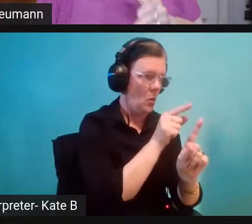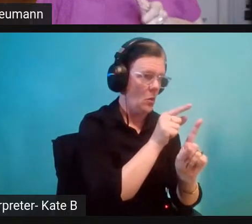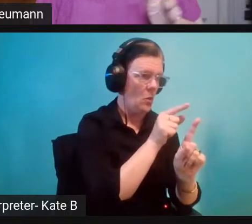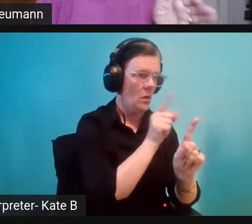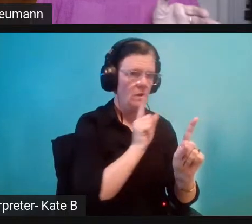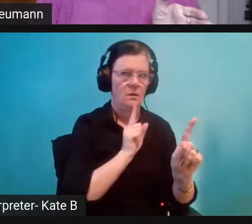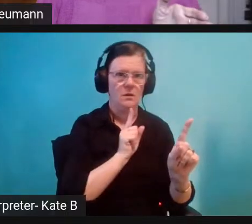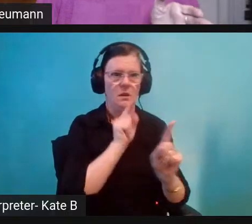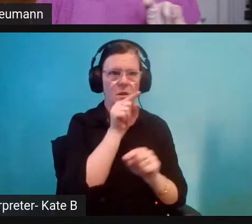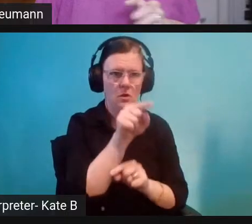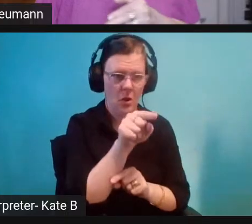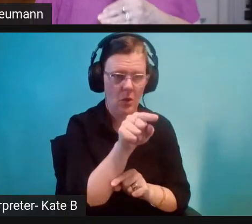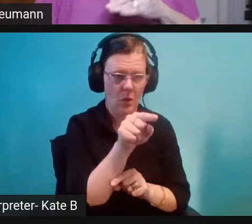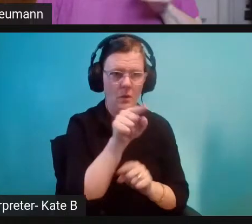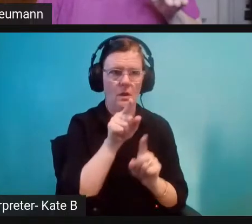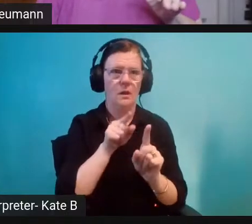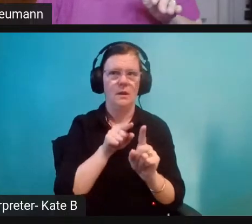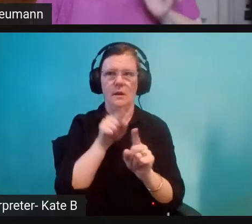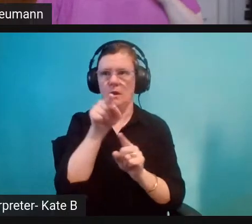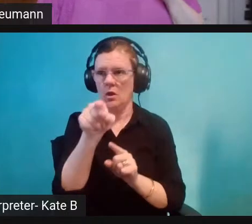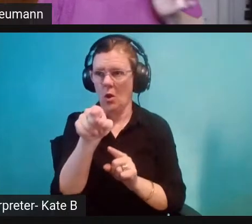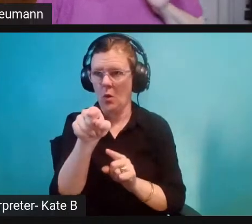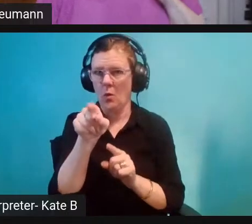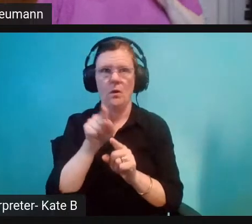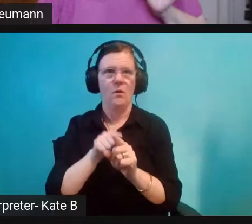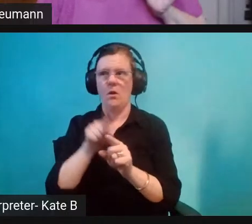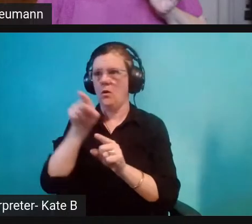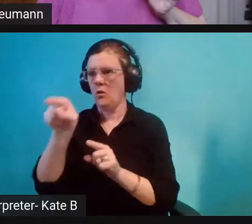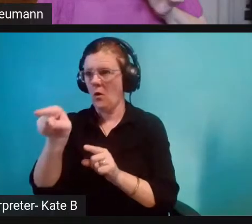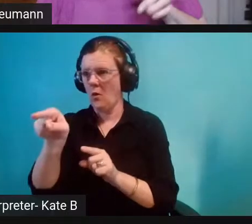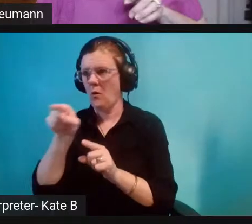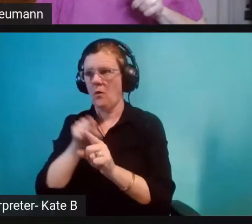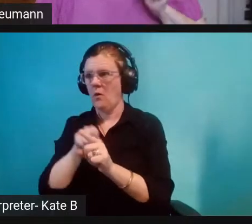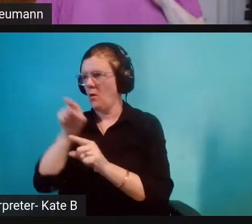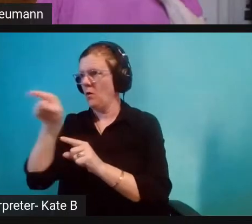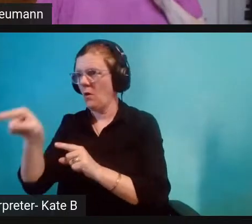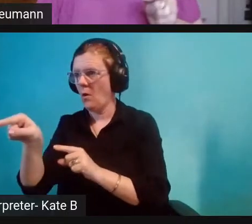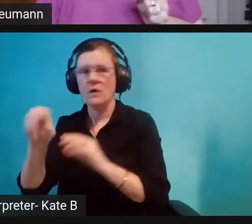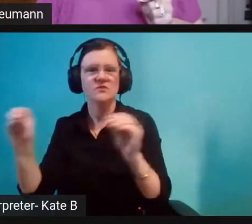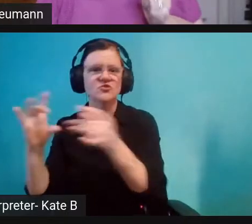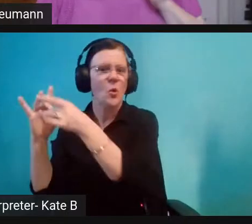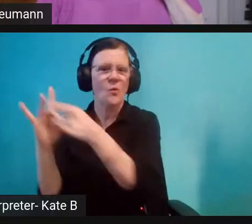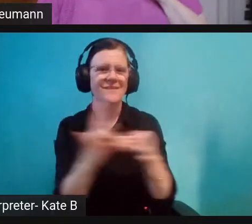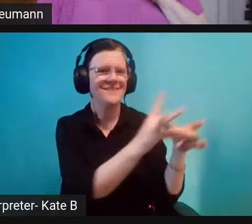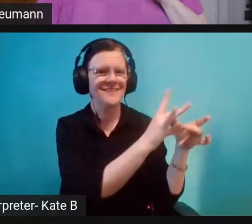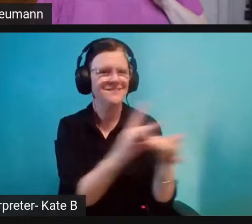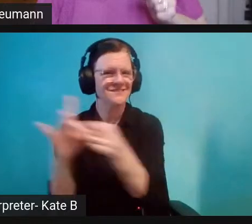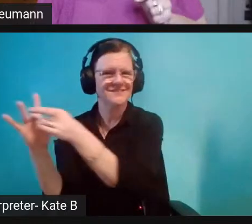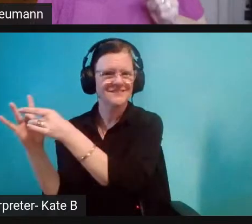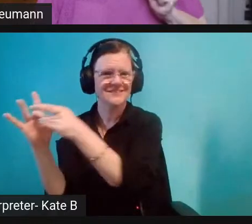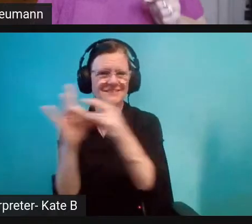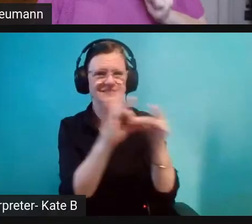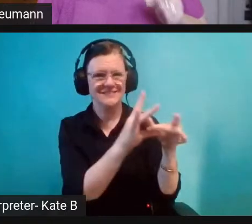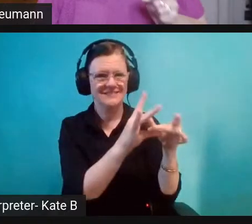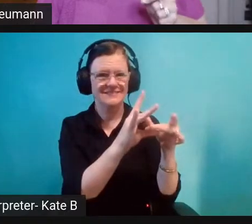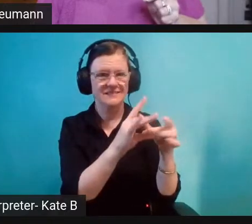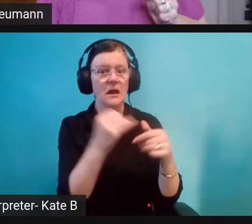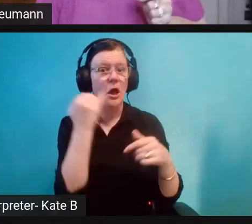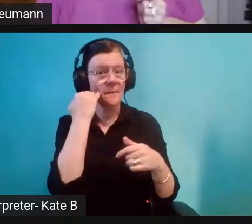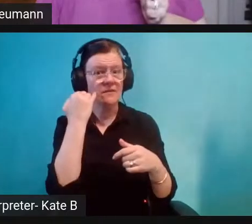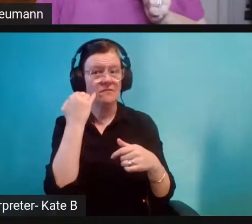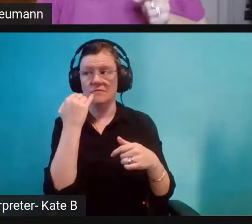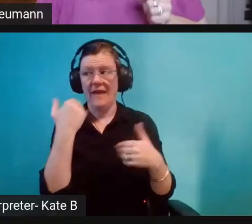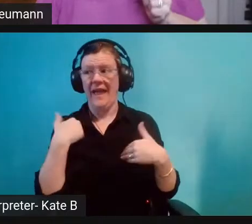E to F to G. Nobody, if you don't have someone who is really able to be on top of what's going